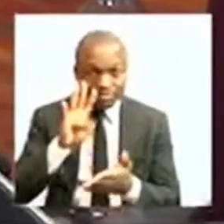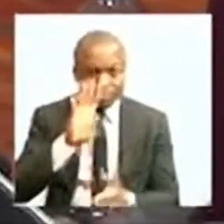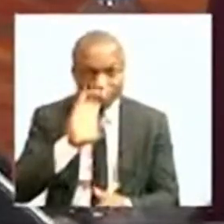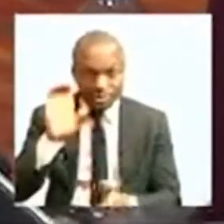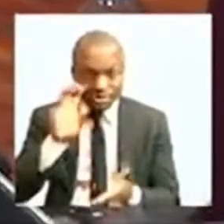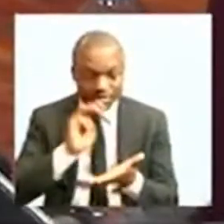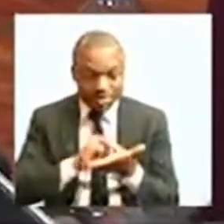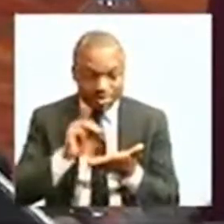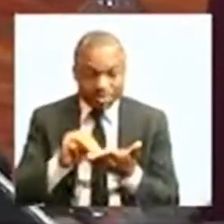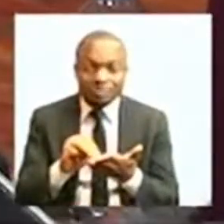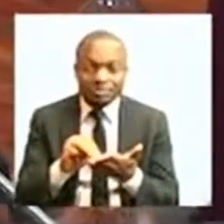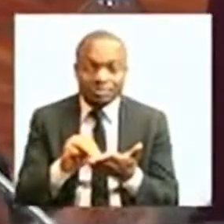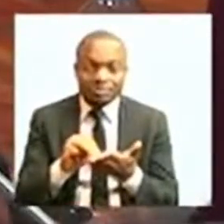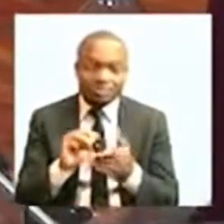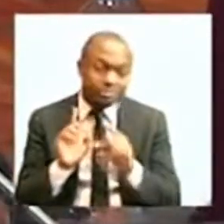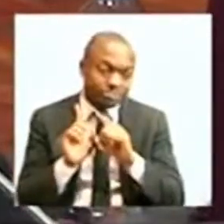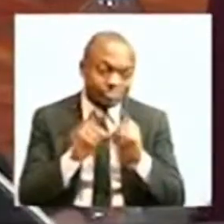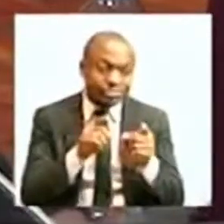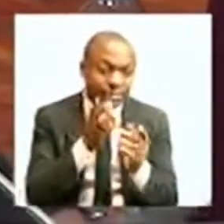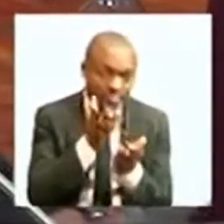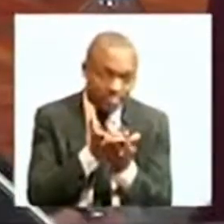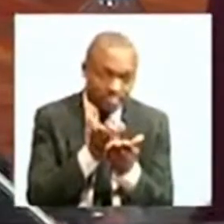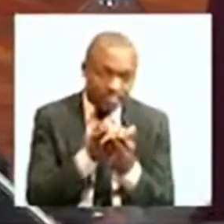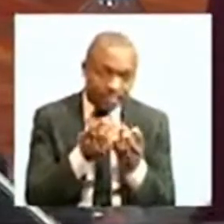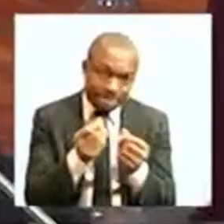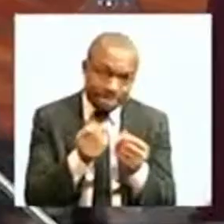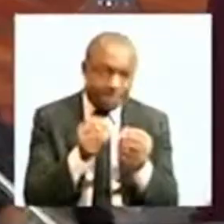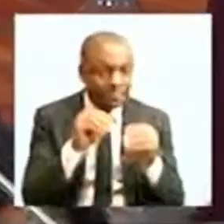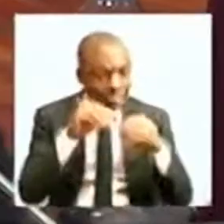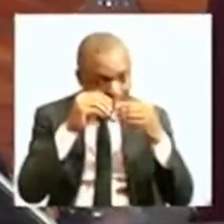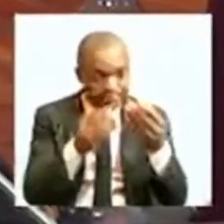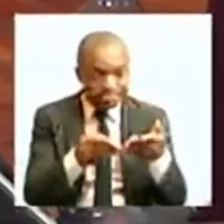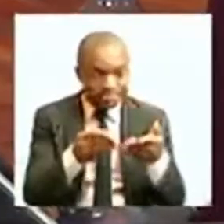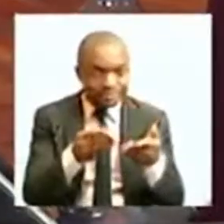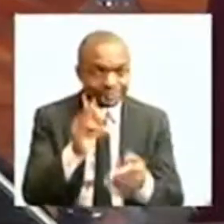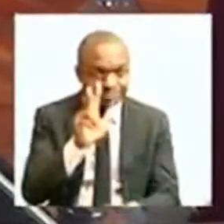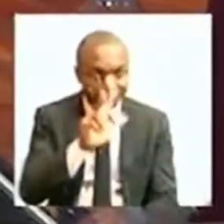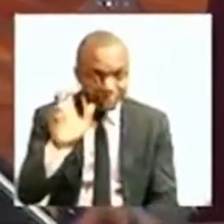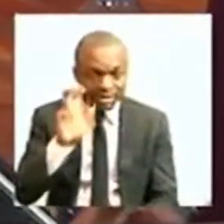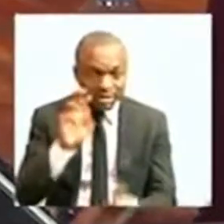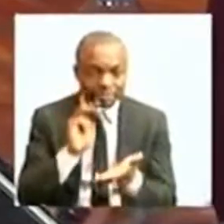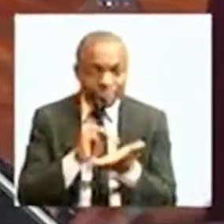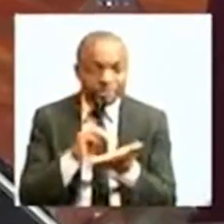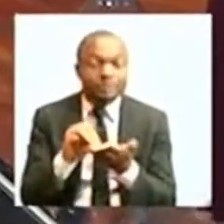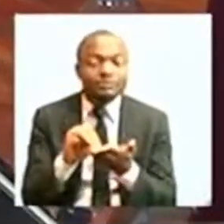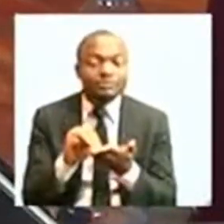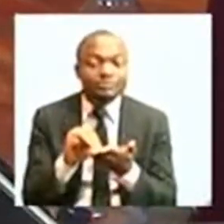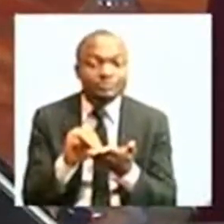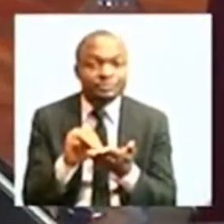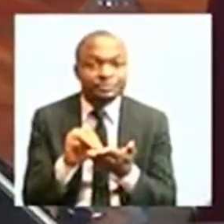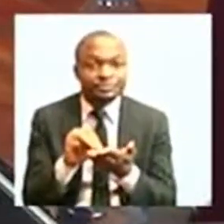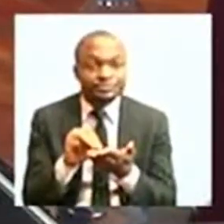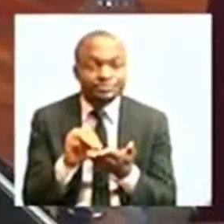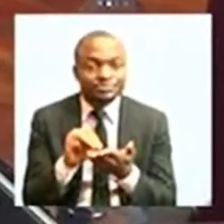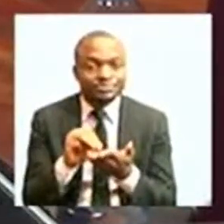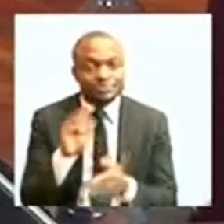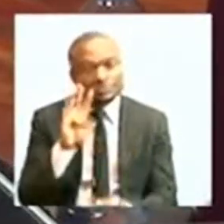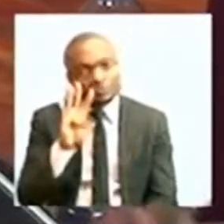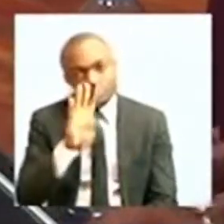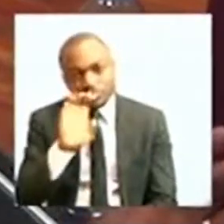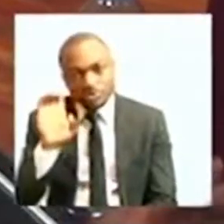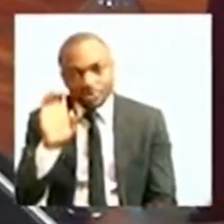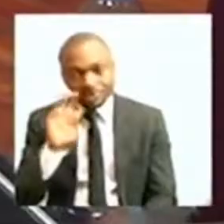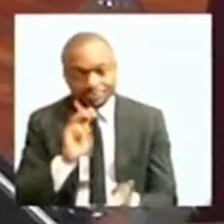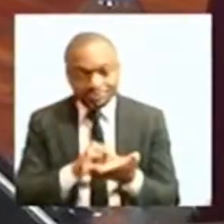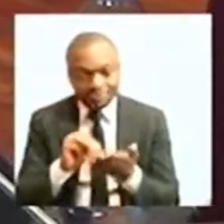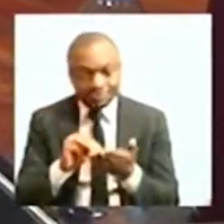ahead, requested resources from Ministry of Finance. They released about 300 million. I think they're about 400 million.